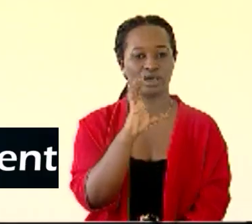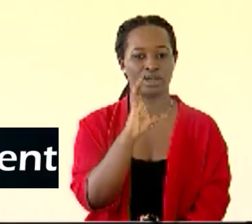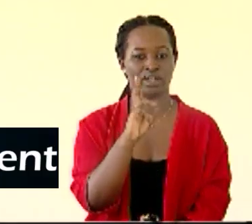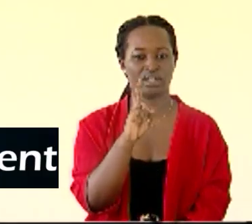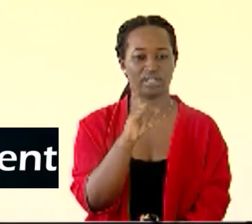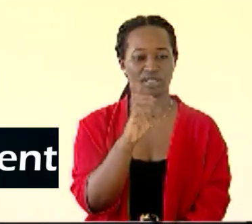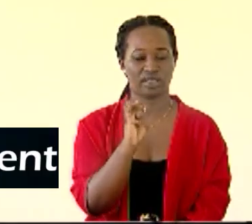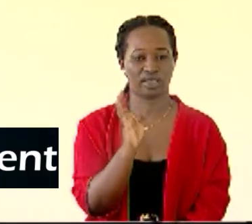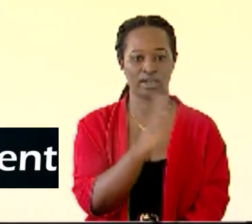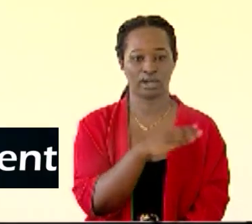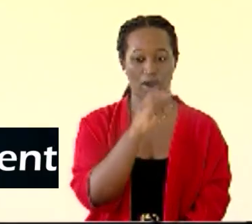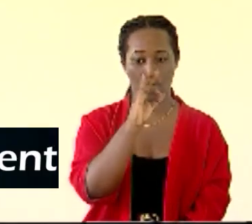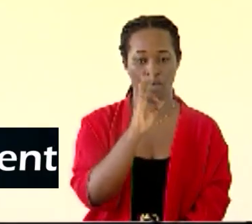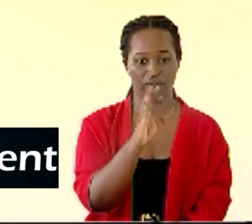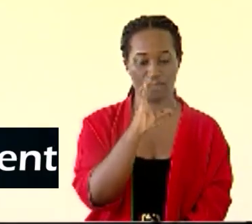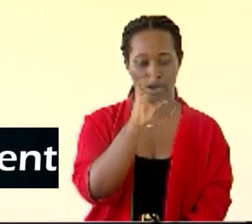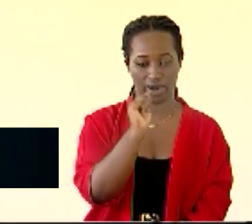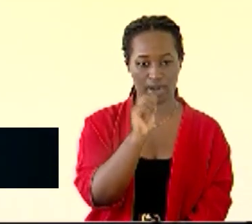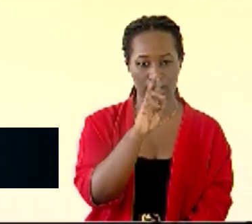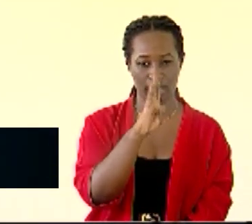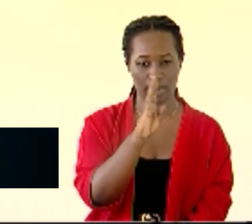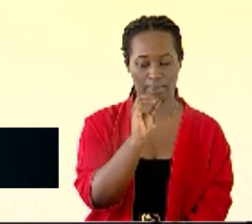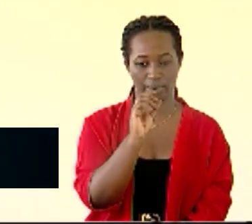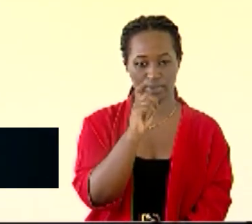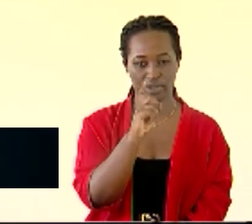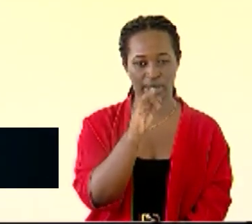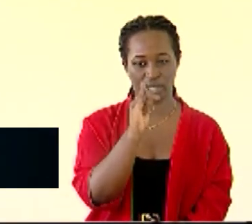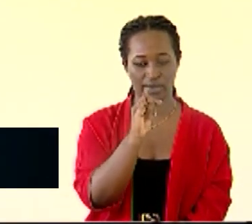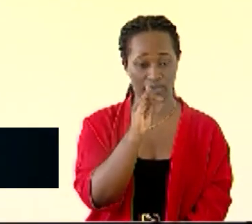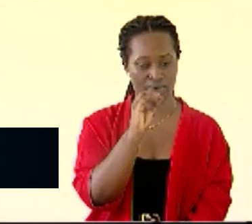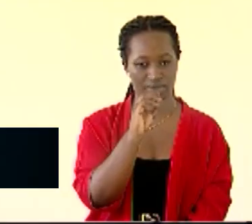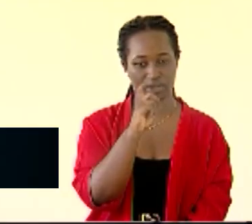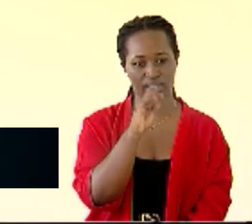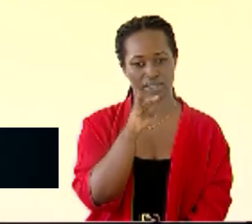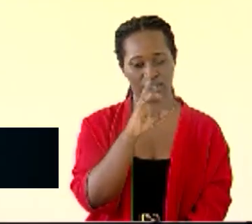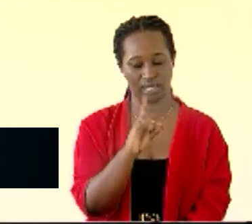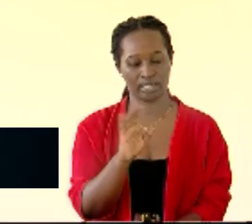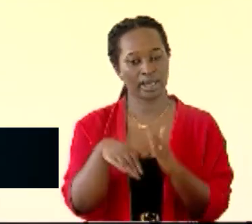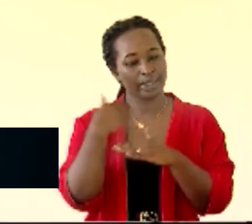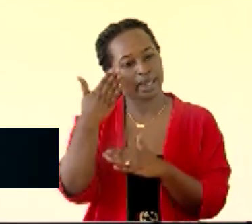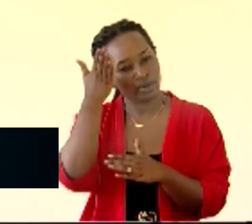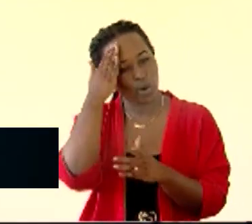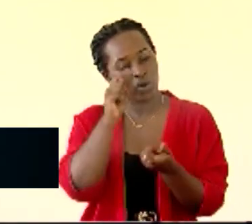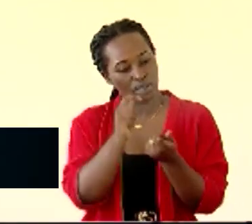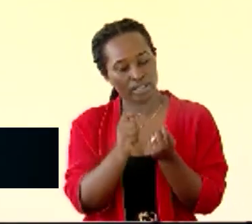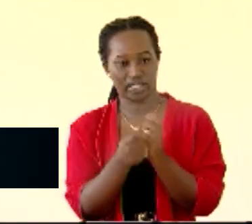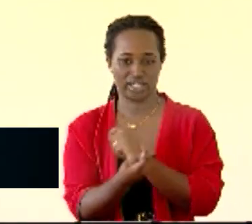to minute until finally glucose was able to be produced. So he could know the changes.